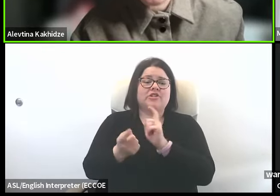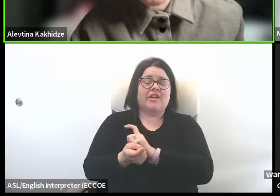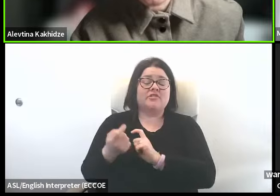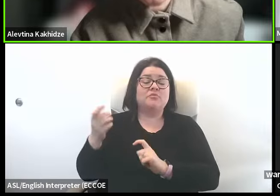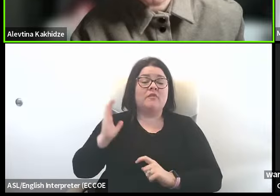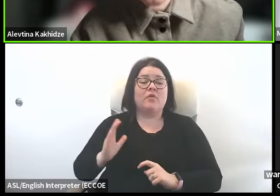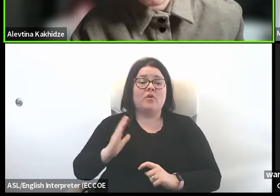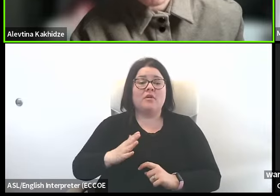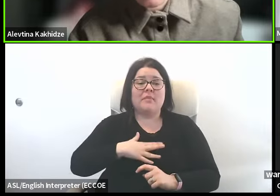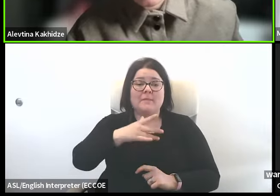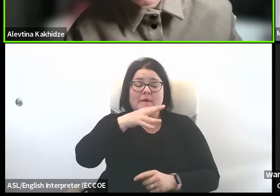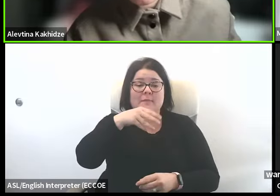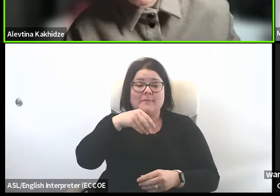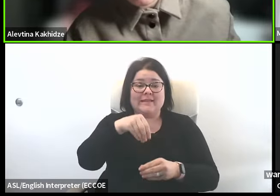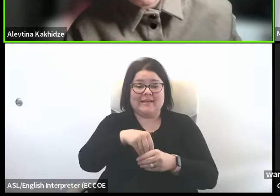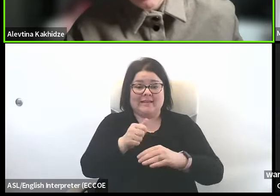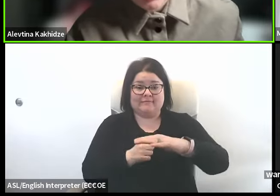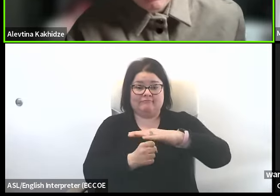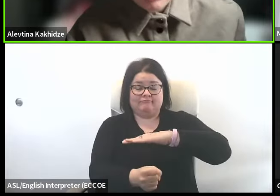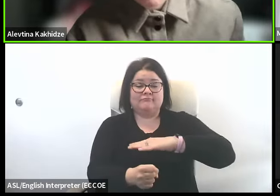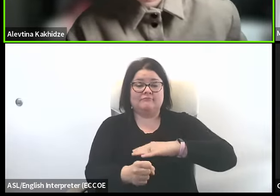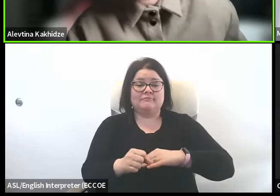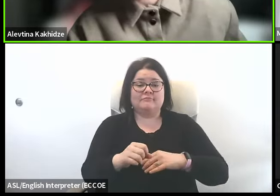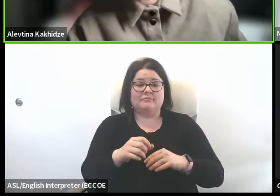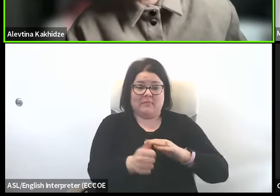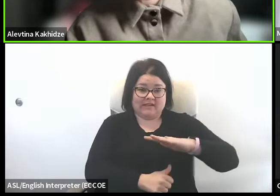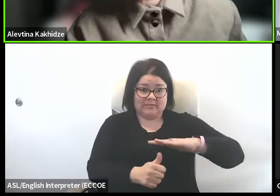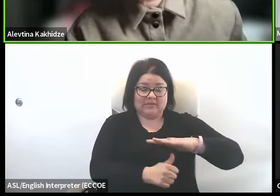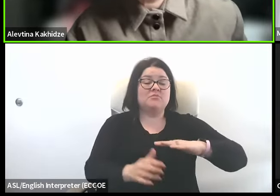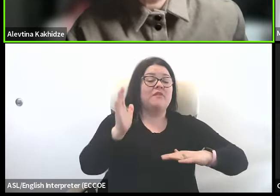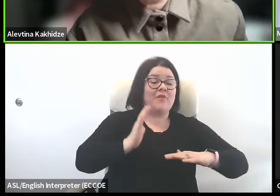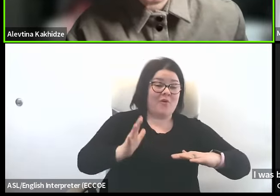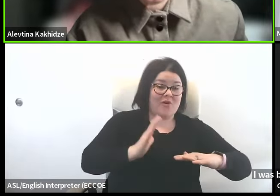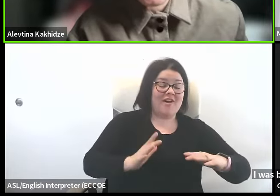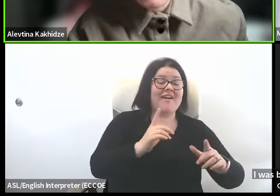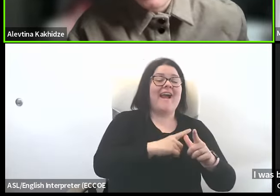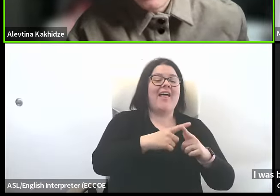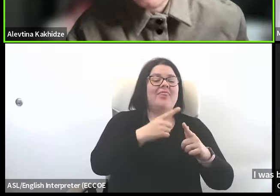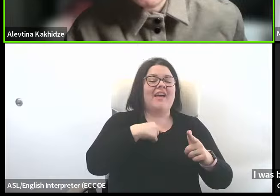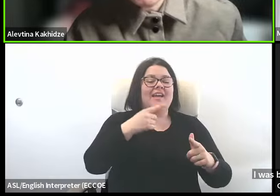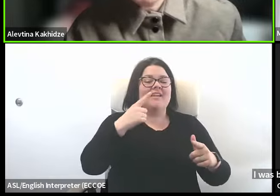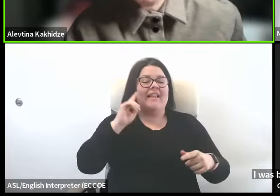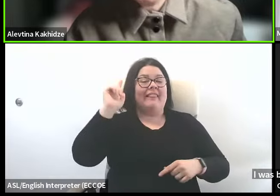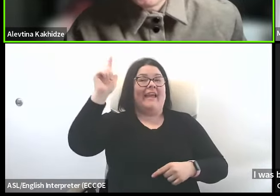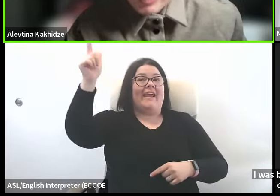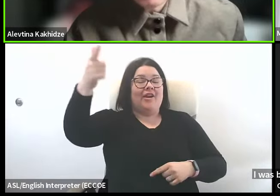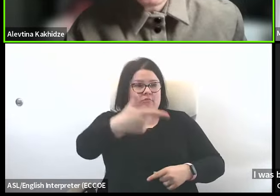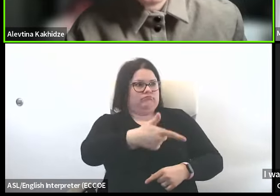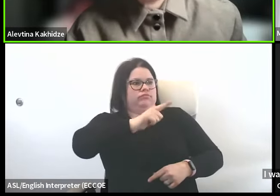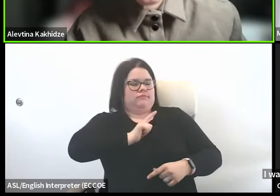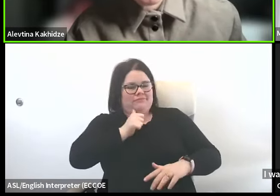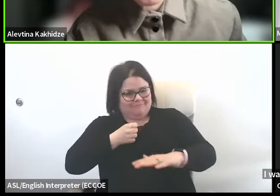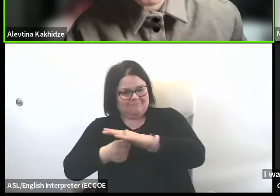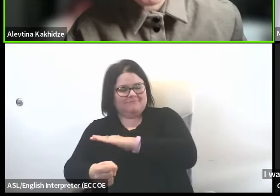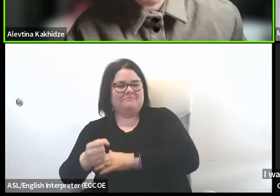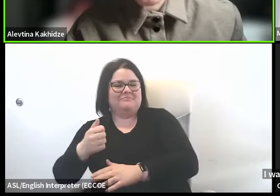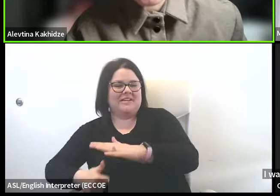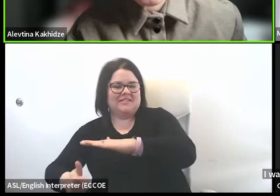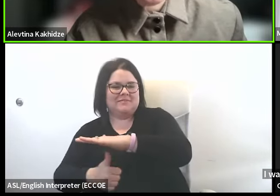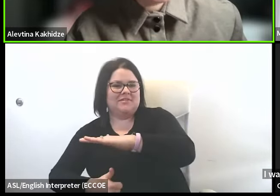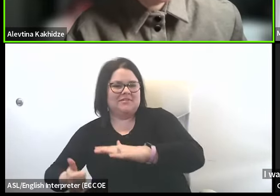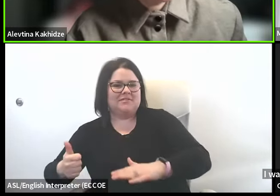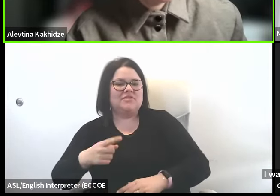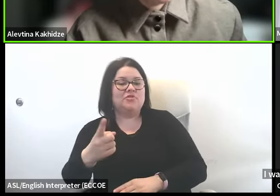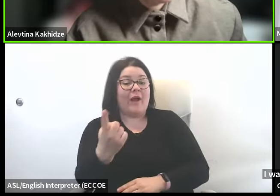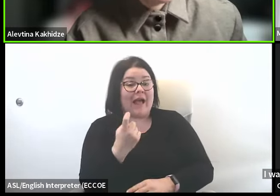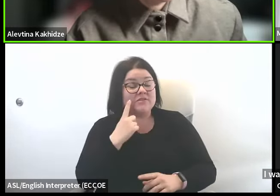was drawing her, and then I appeared in the cellar myself. What is the difference? And I now know the answer. What is the